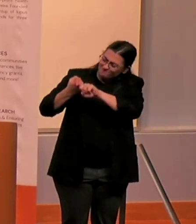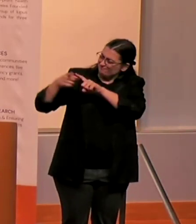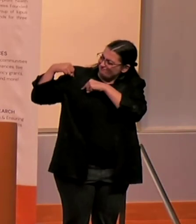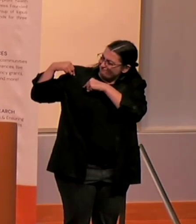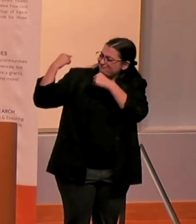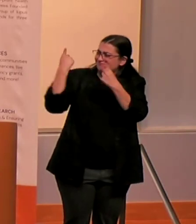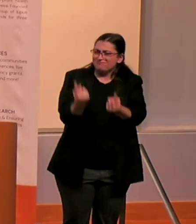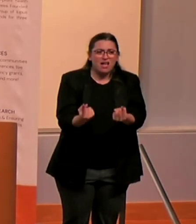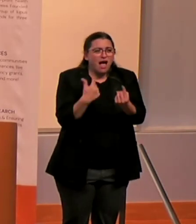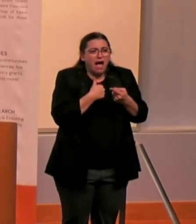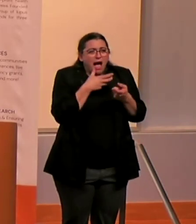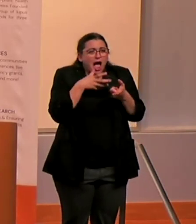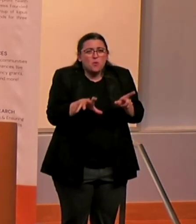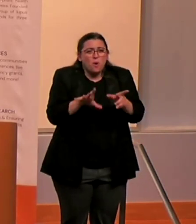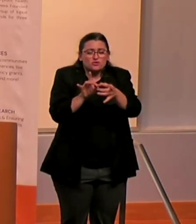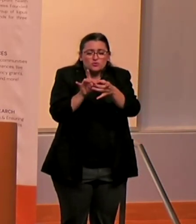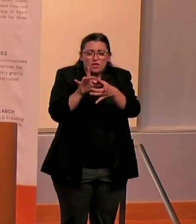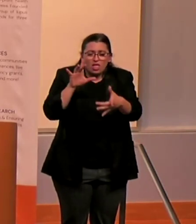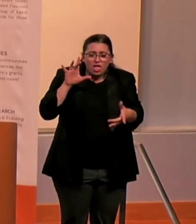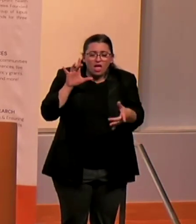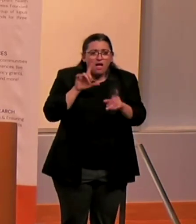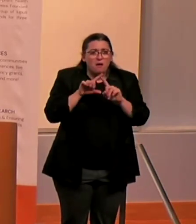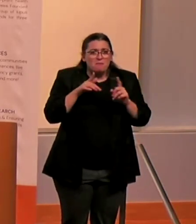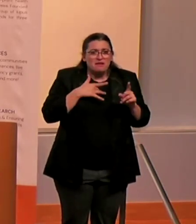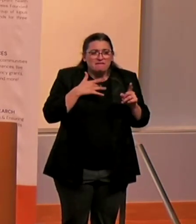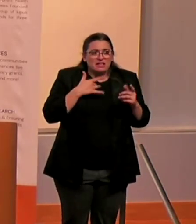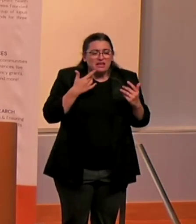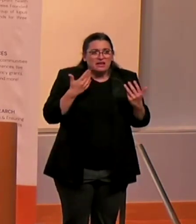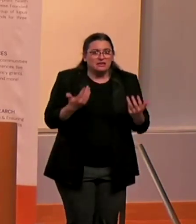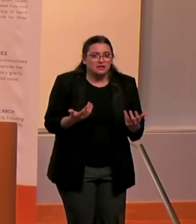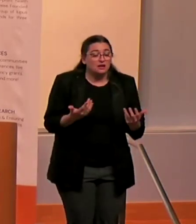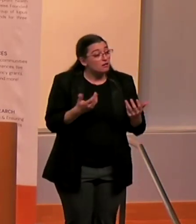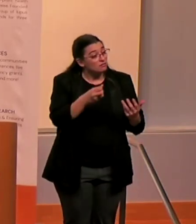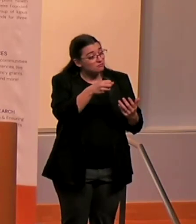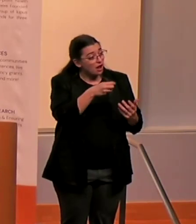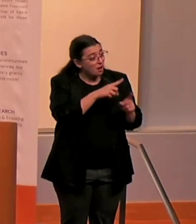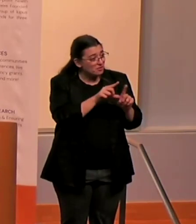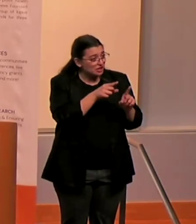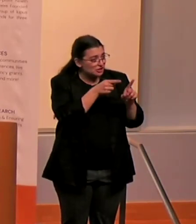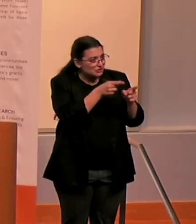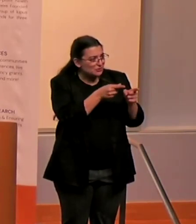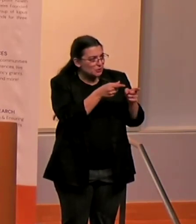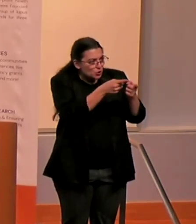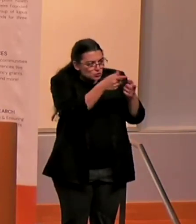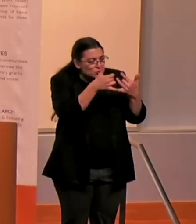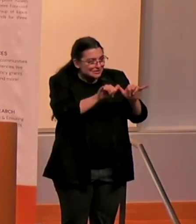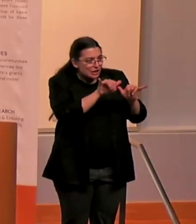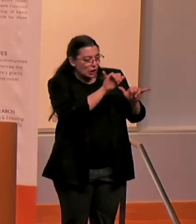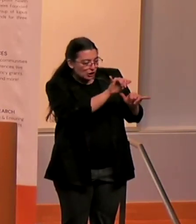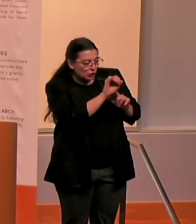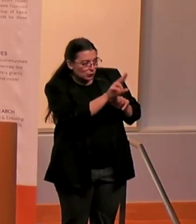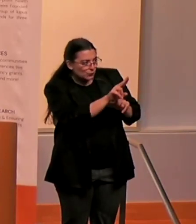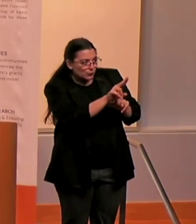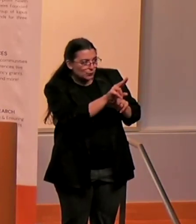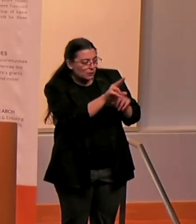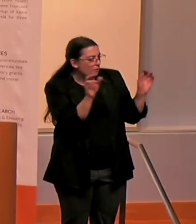that I don't want to do, but I'm starting to do. yeah, but it's you, right? You're still you. Nothing